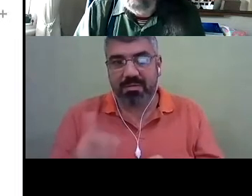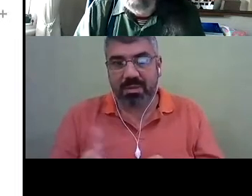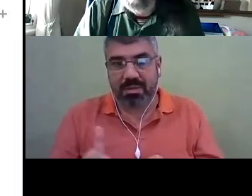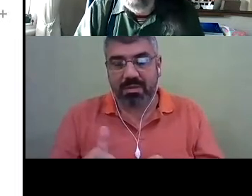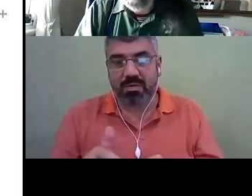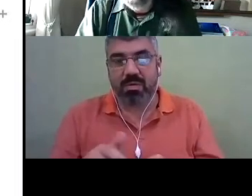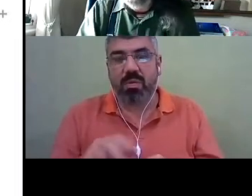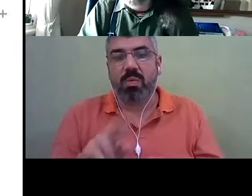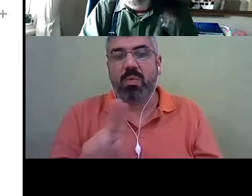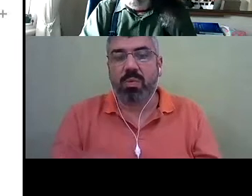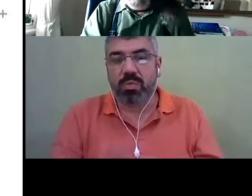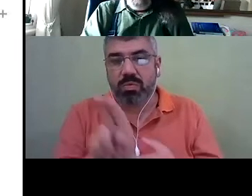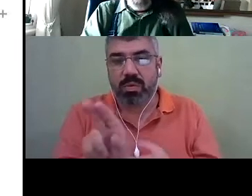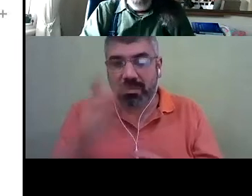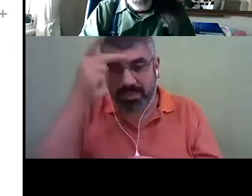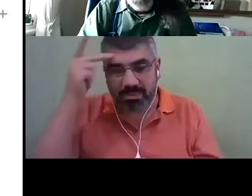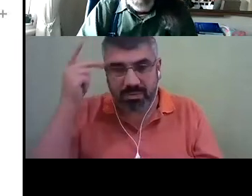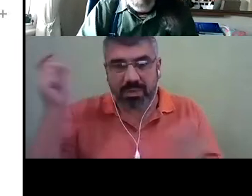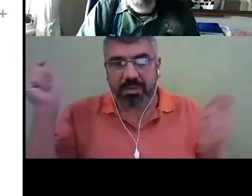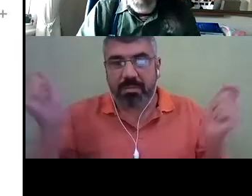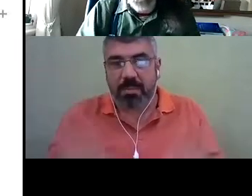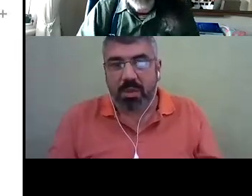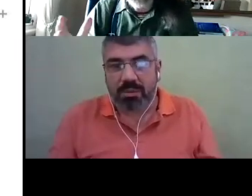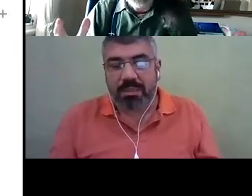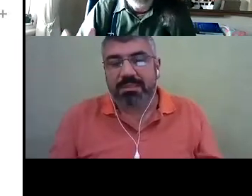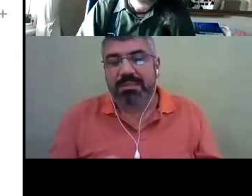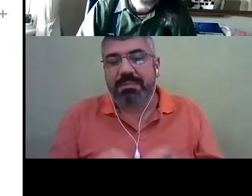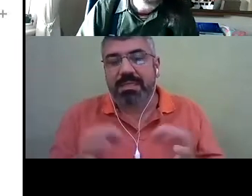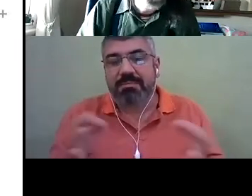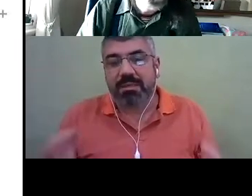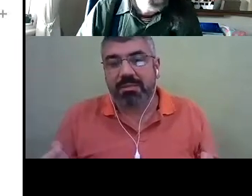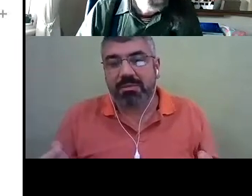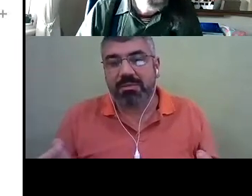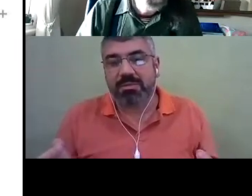Yeah. And labor, for instance,